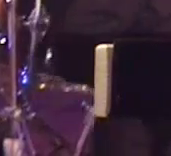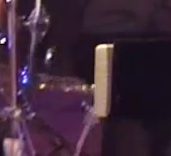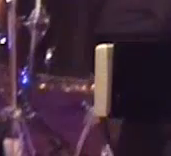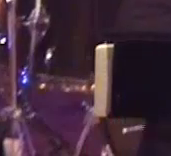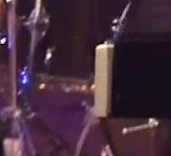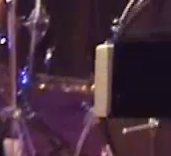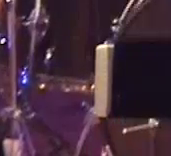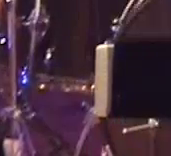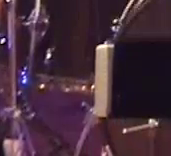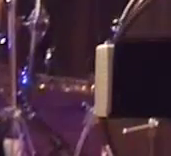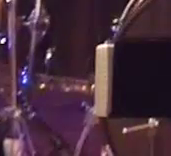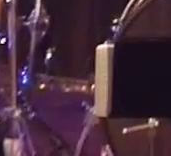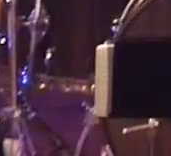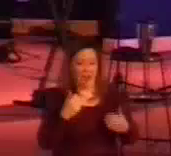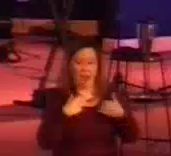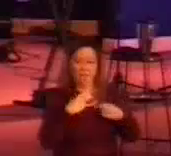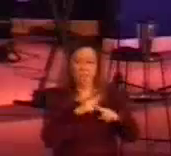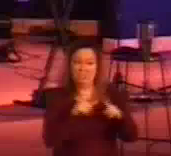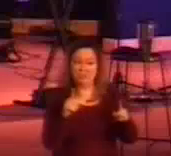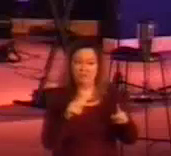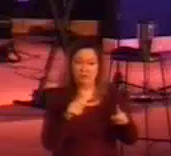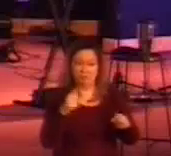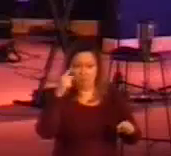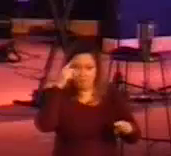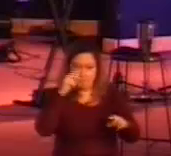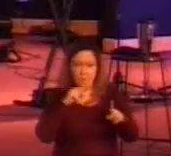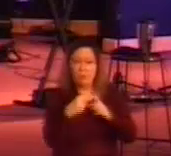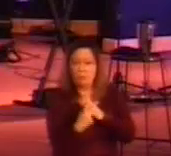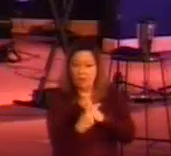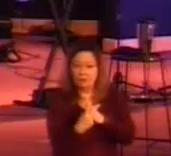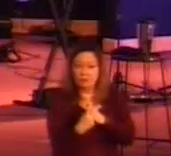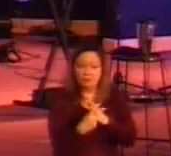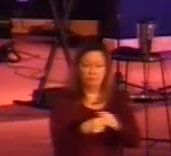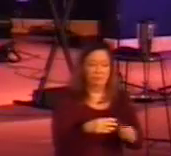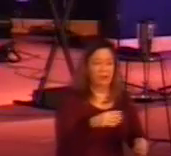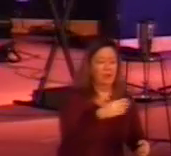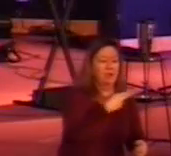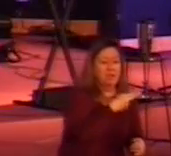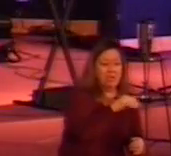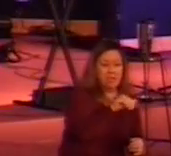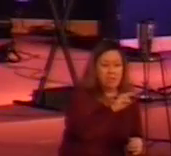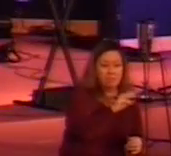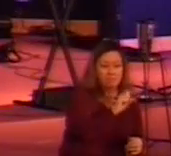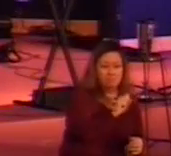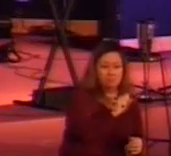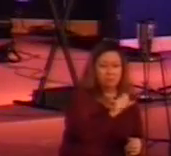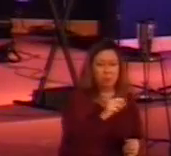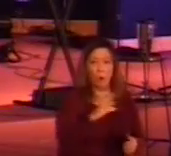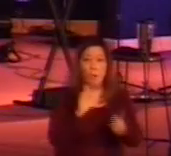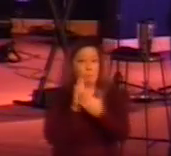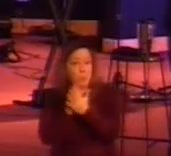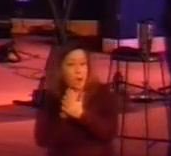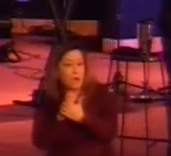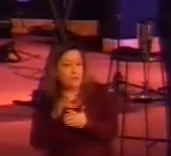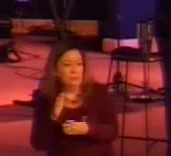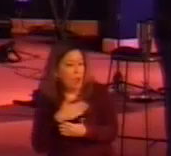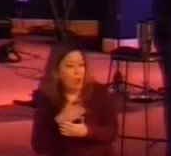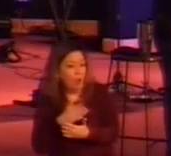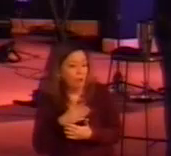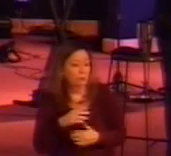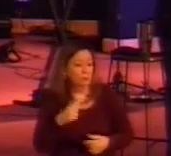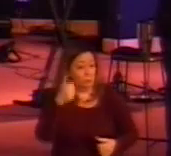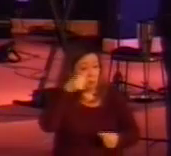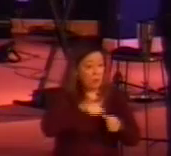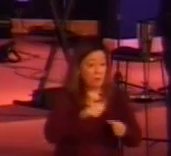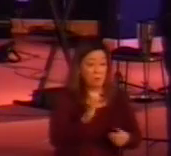sides of the argument, maybe, of hymns versus praise choruses. But the thing we need to remember is that the music is not for